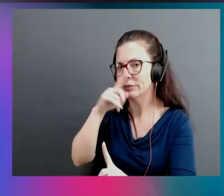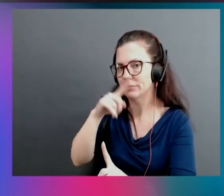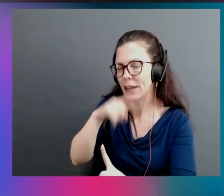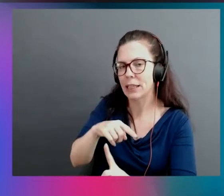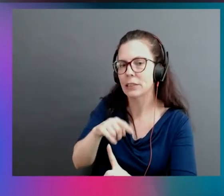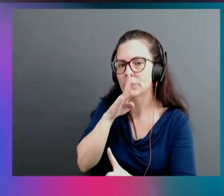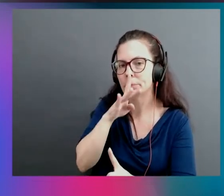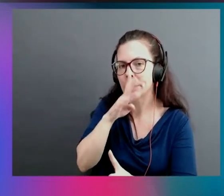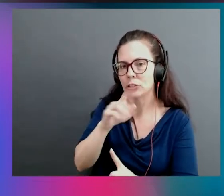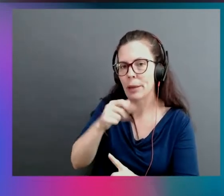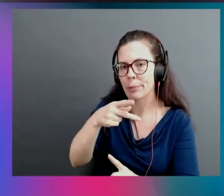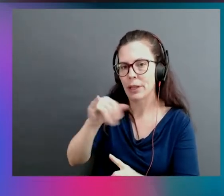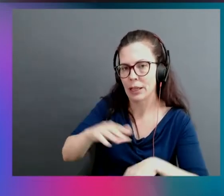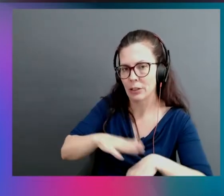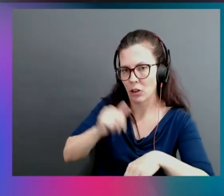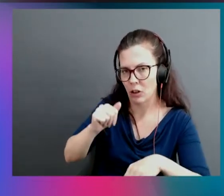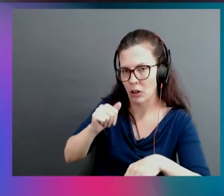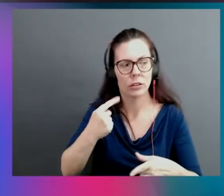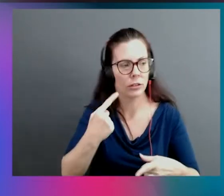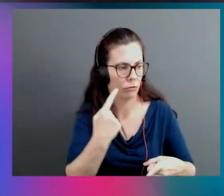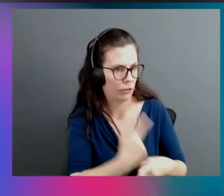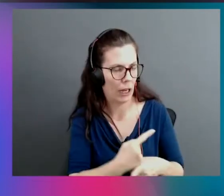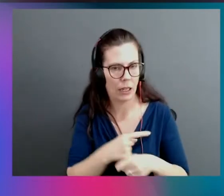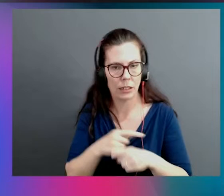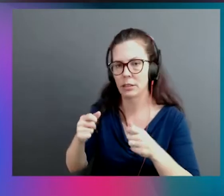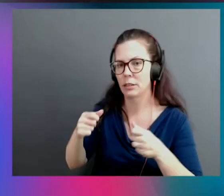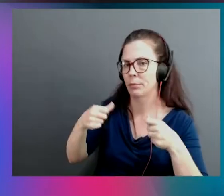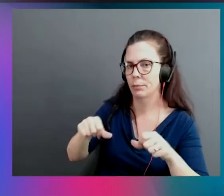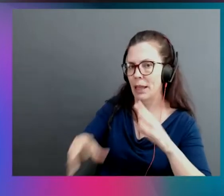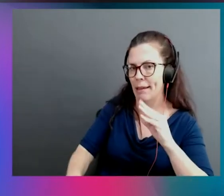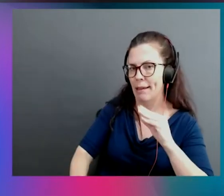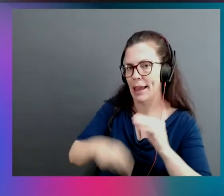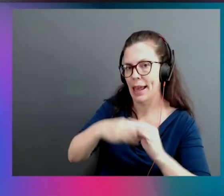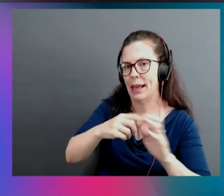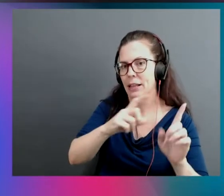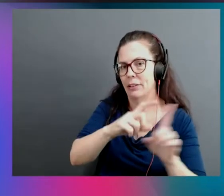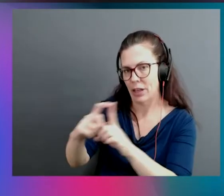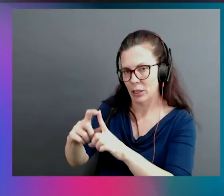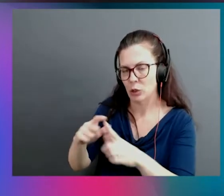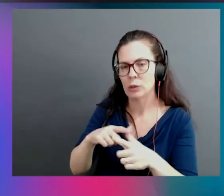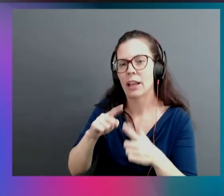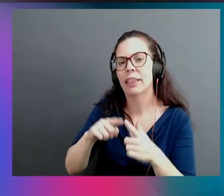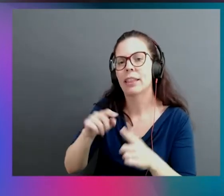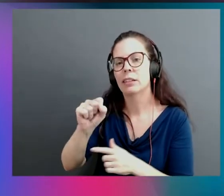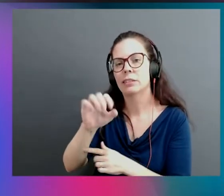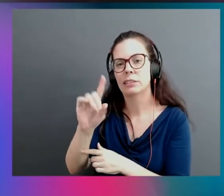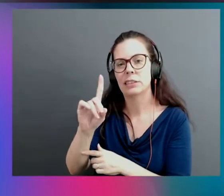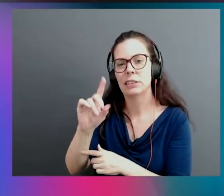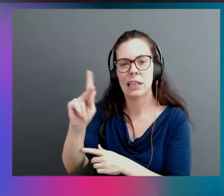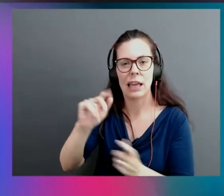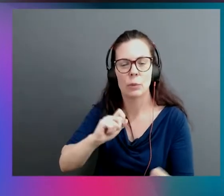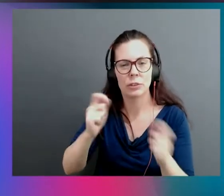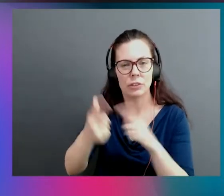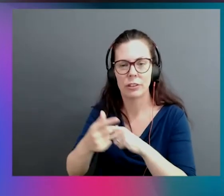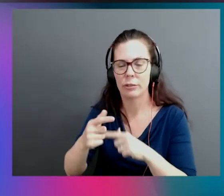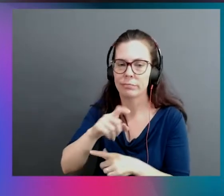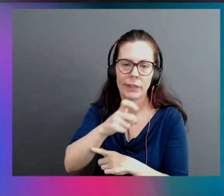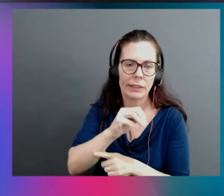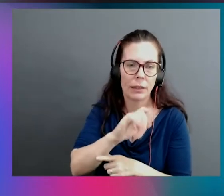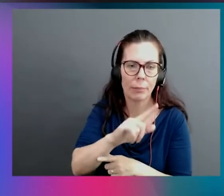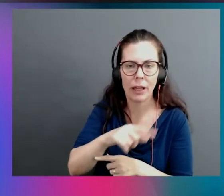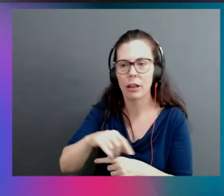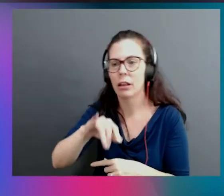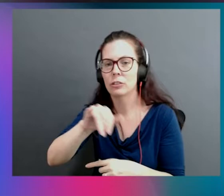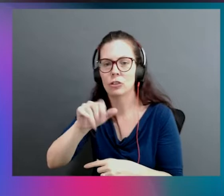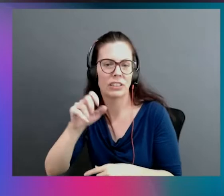Populate it with the values, and then Yes. the SDK will take care of actually transforming that to whether it be XML or JSON on the wire to the service. So we don't have to